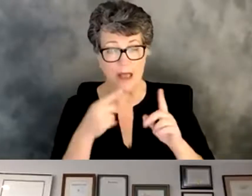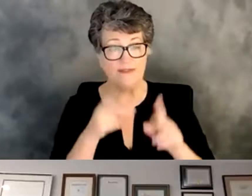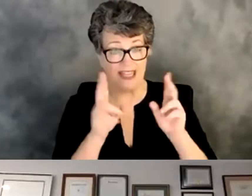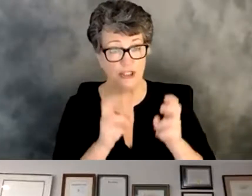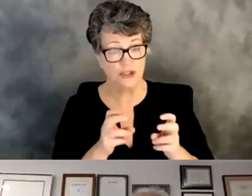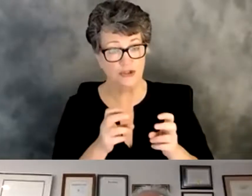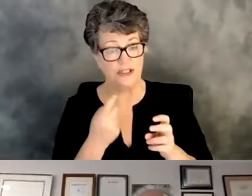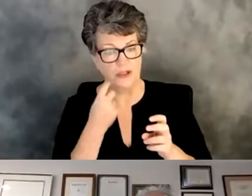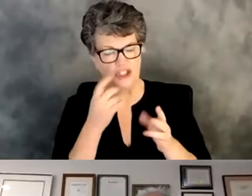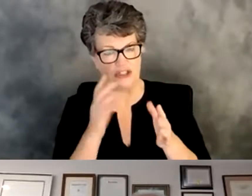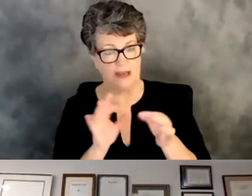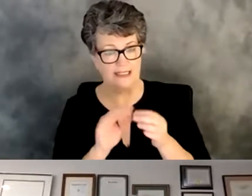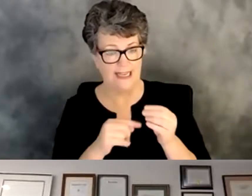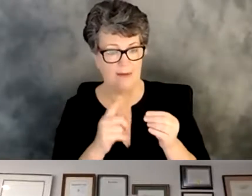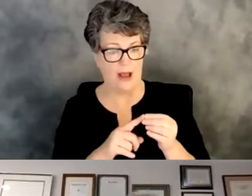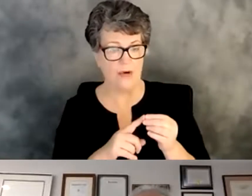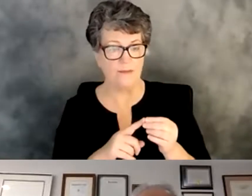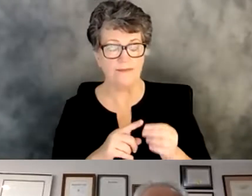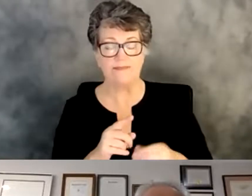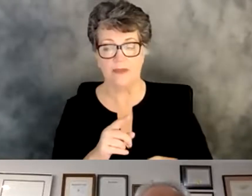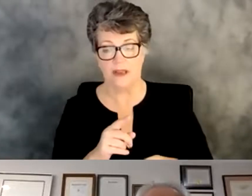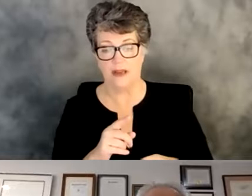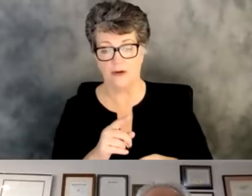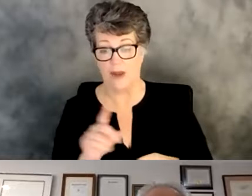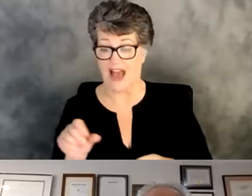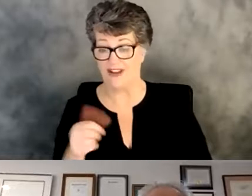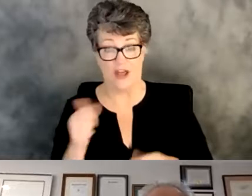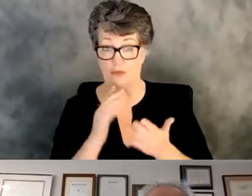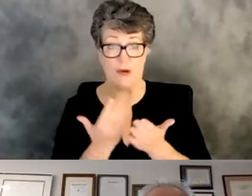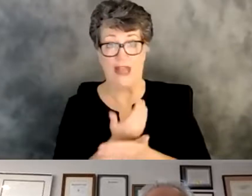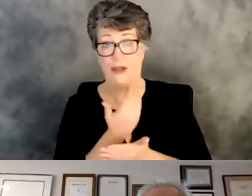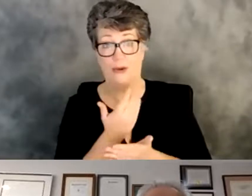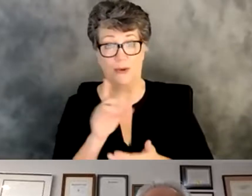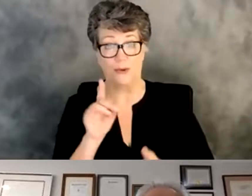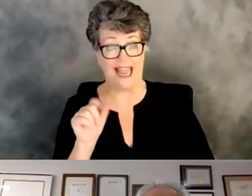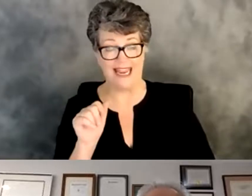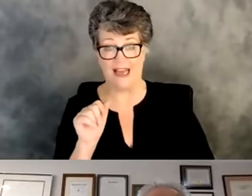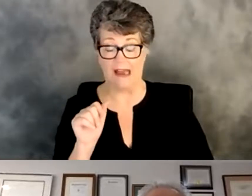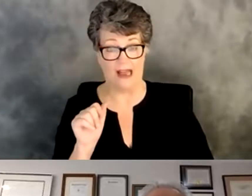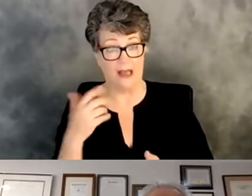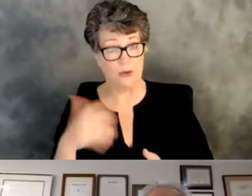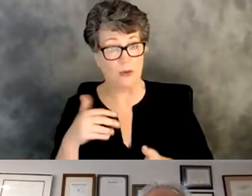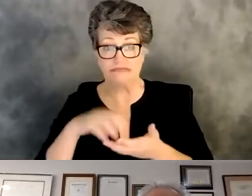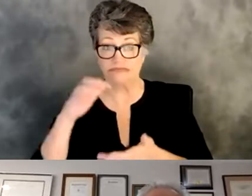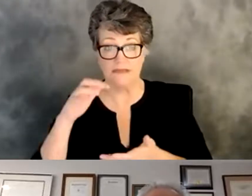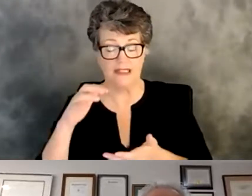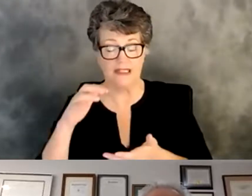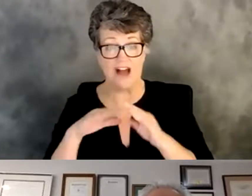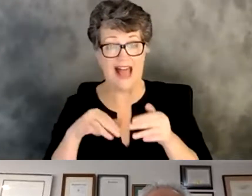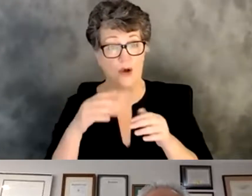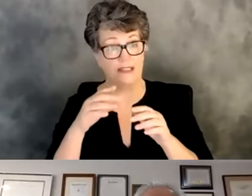were raising. For example, we have another brand new set of data, rich data, on housing cost